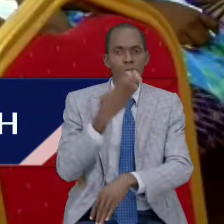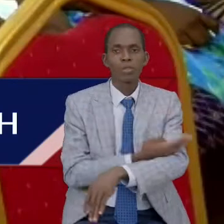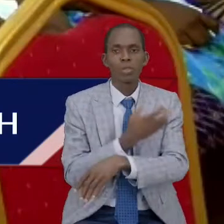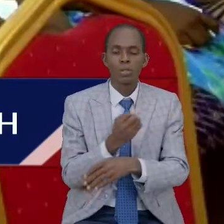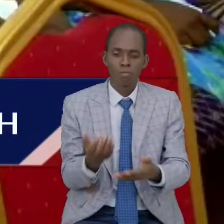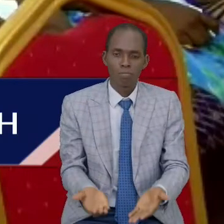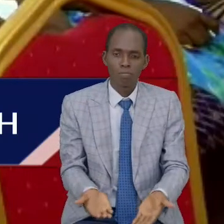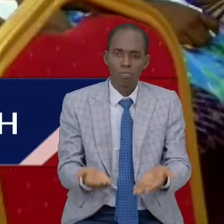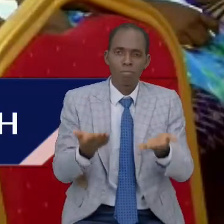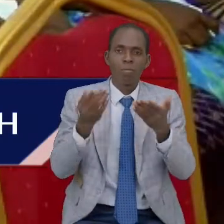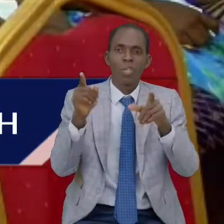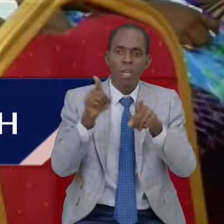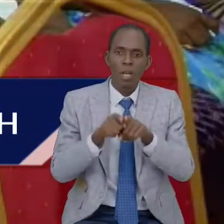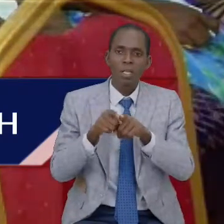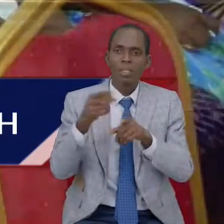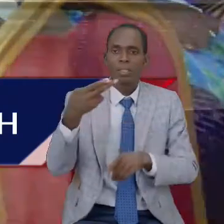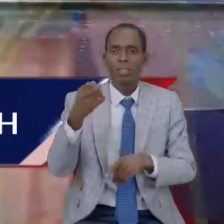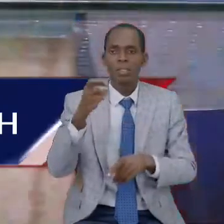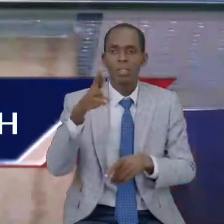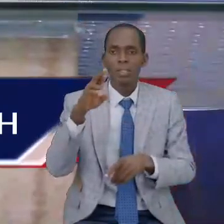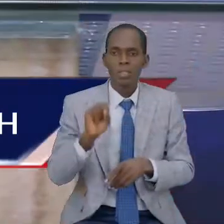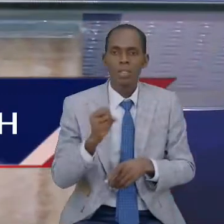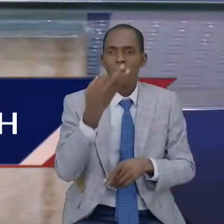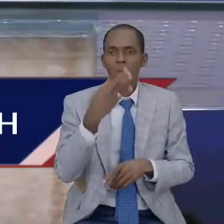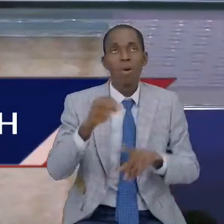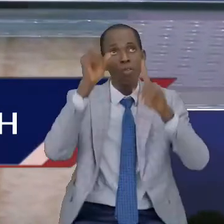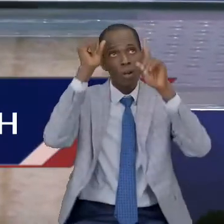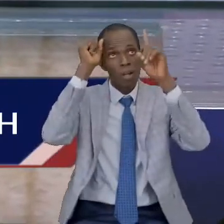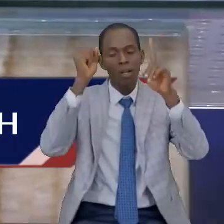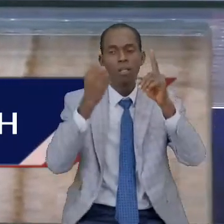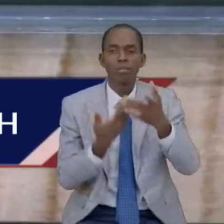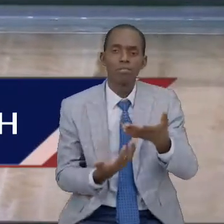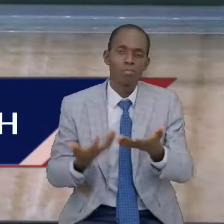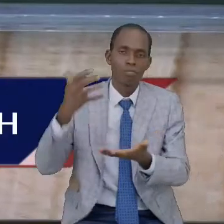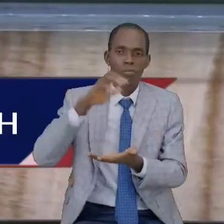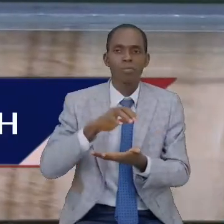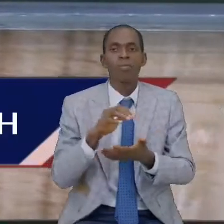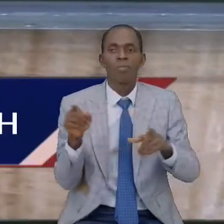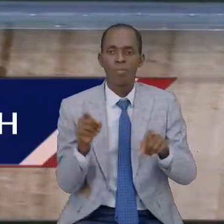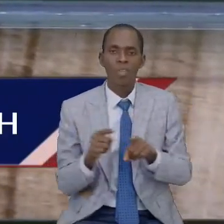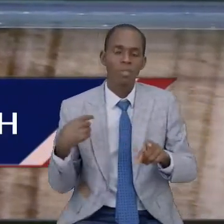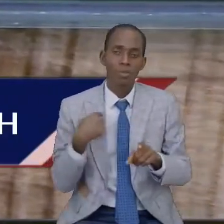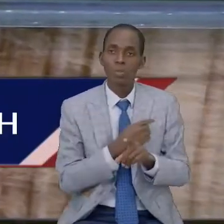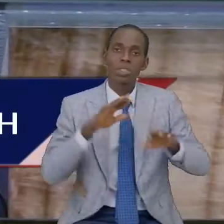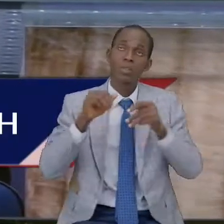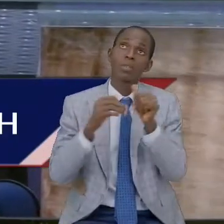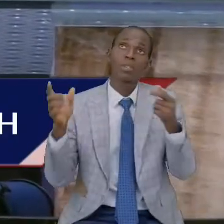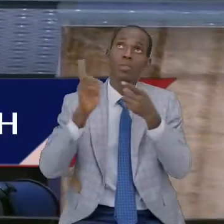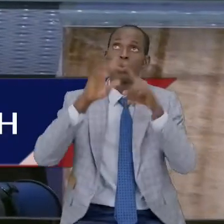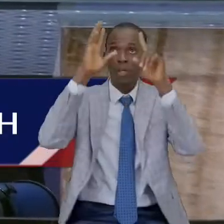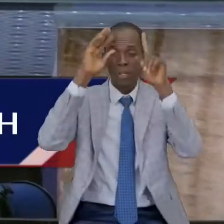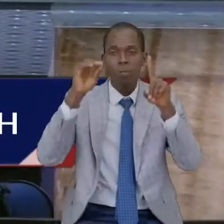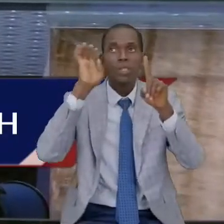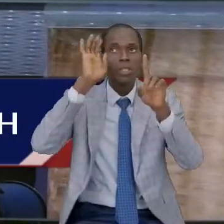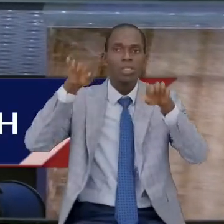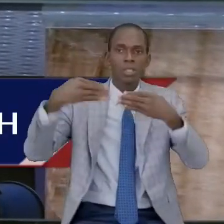heirs of his wealth. Everything he had, as we gave our sins to him, he gave his righteousness